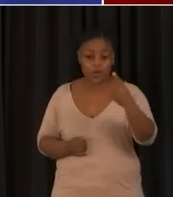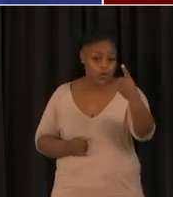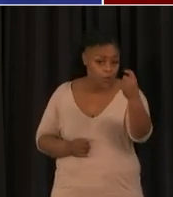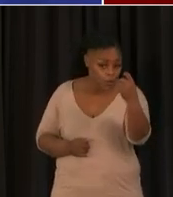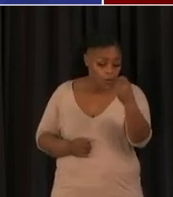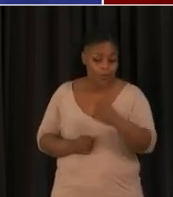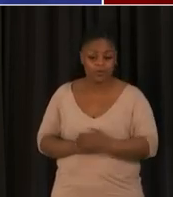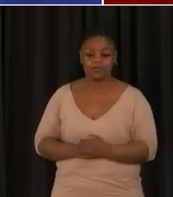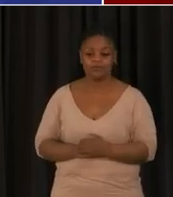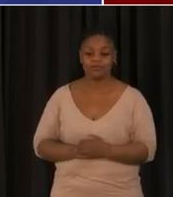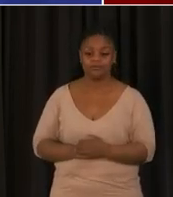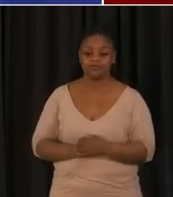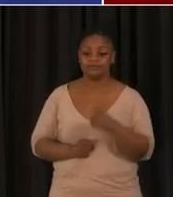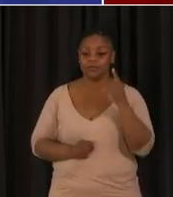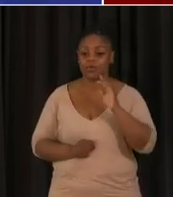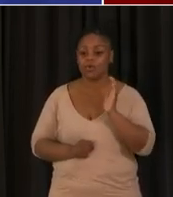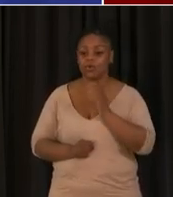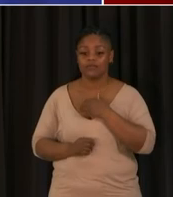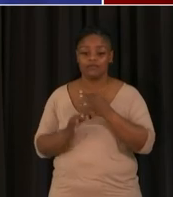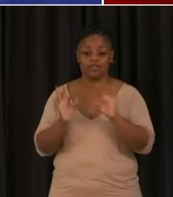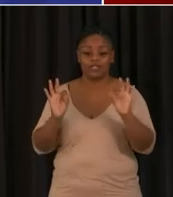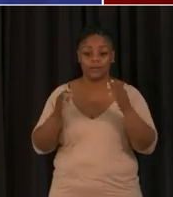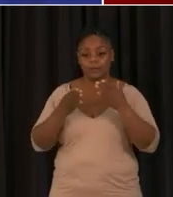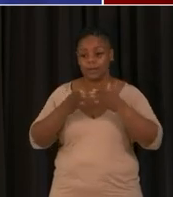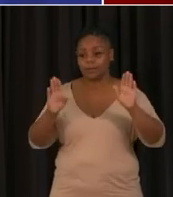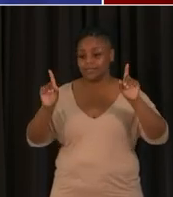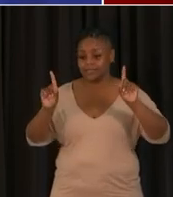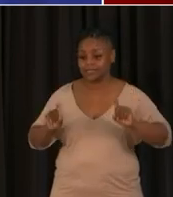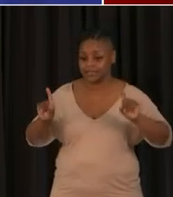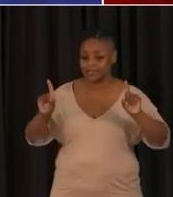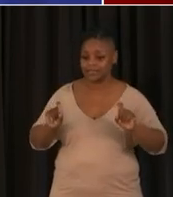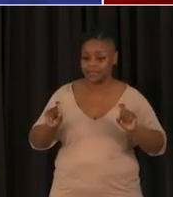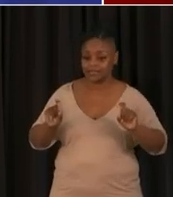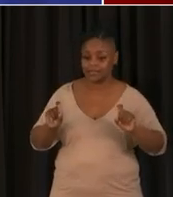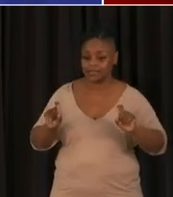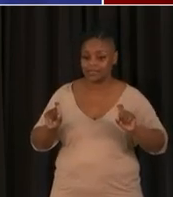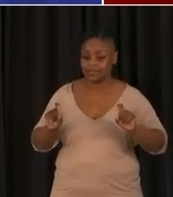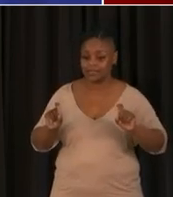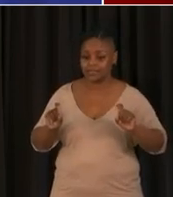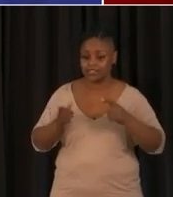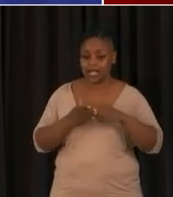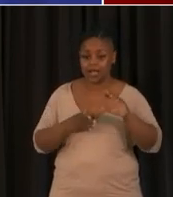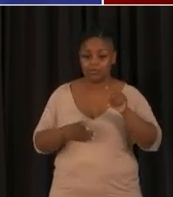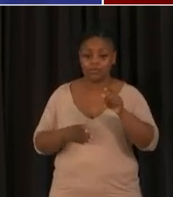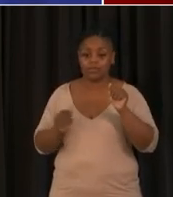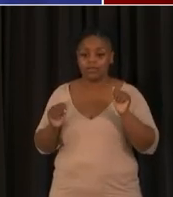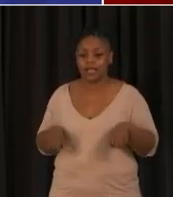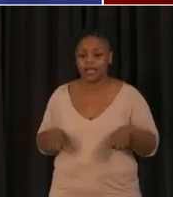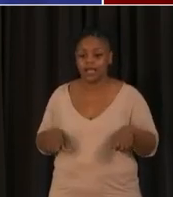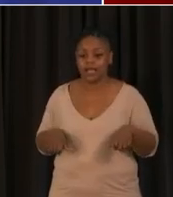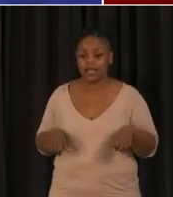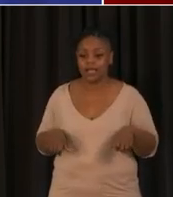you, is about that people, in the pandemic had lost their jobs and